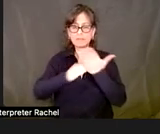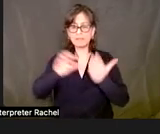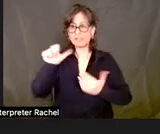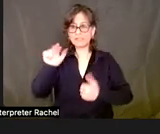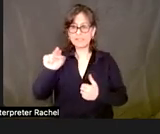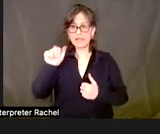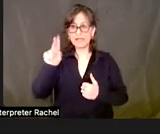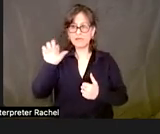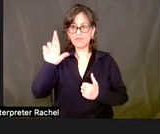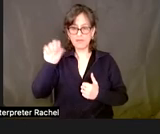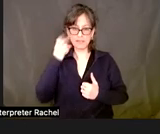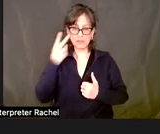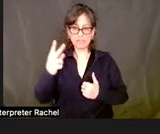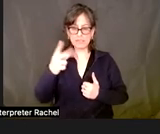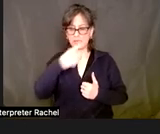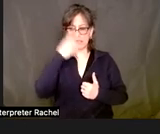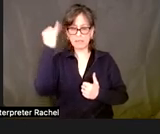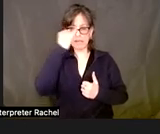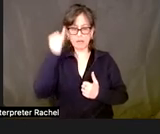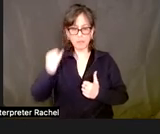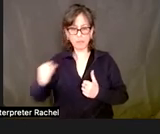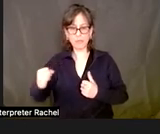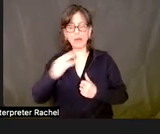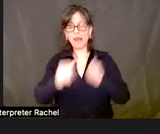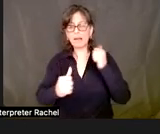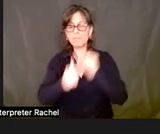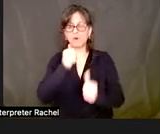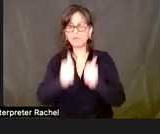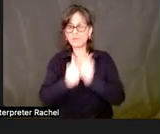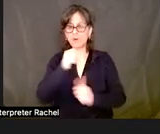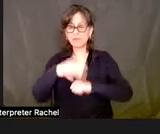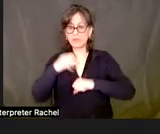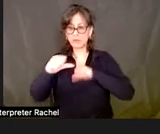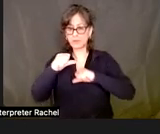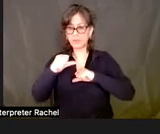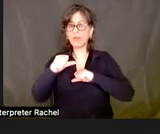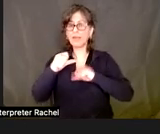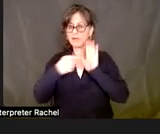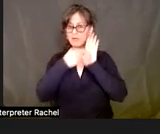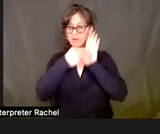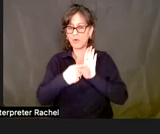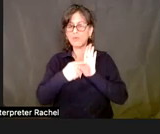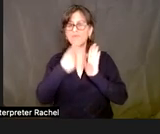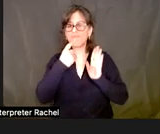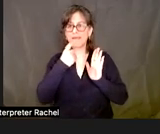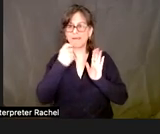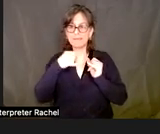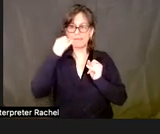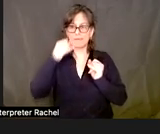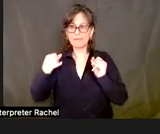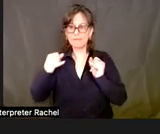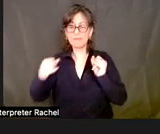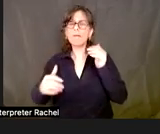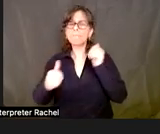shown in black lines and most of the major earthquakes shown as the red. You'll note that most